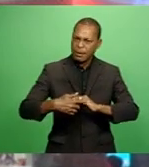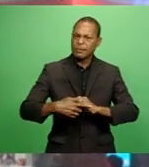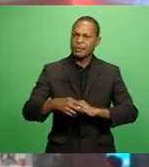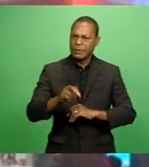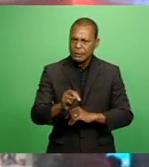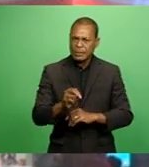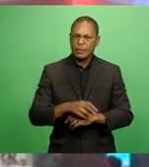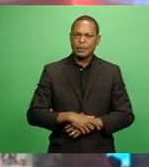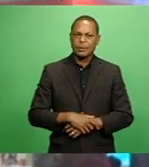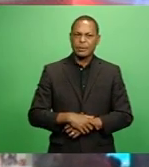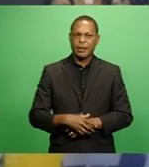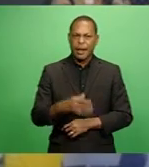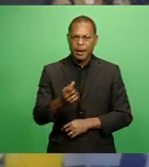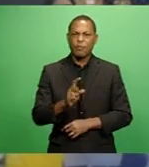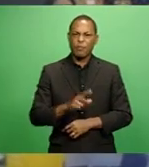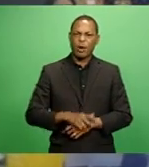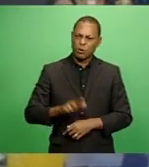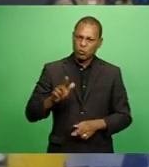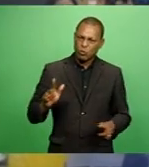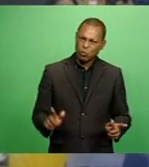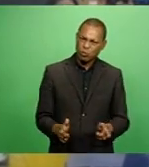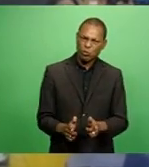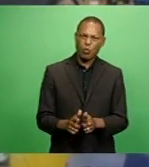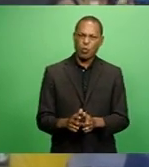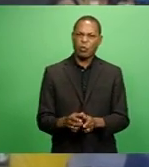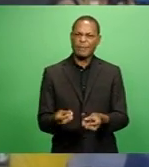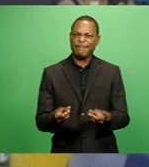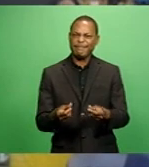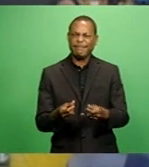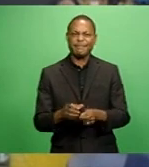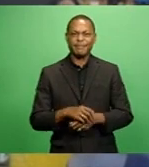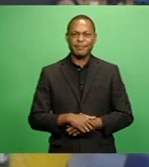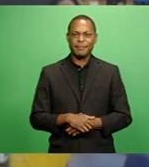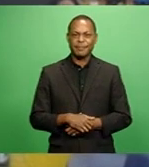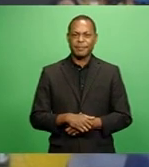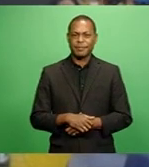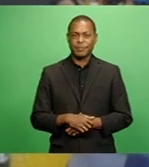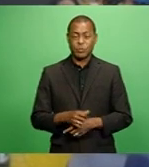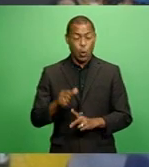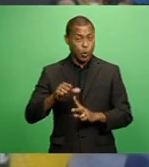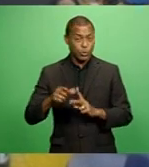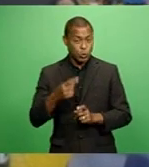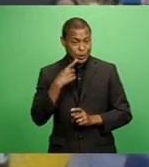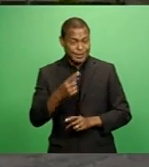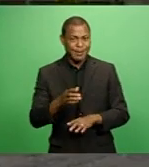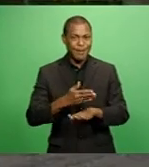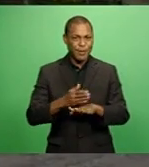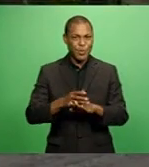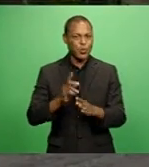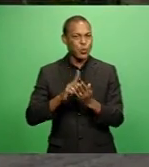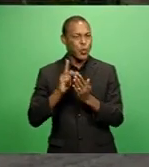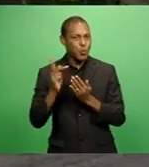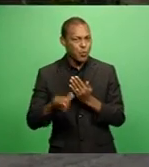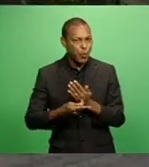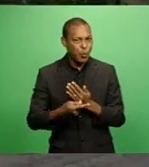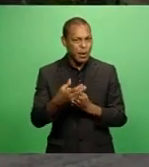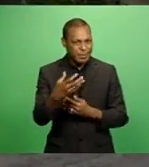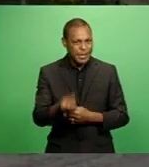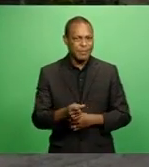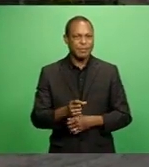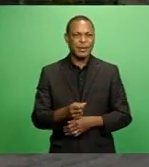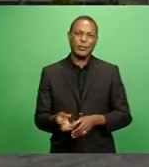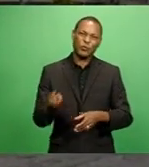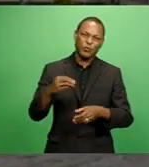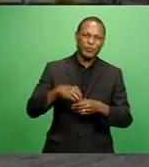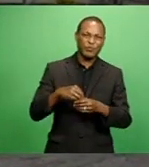they come from low-income households. Wilkinson says they have added some new programs to fill the skills gap in the economy. So